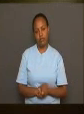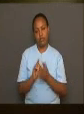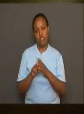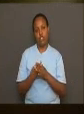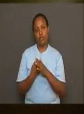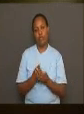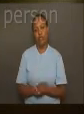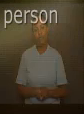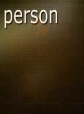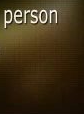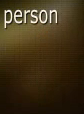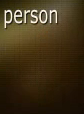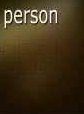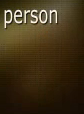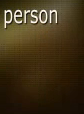Begin.